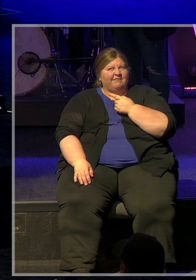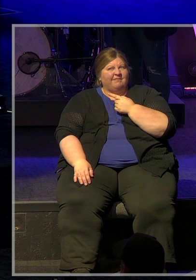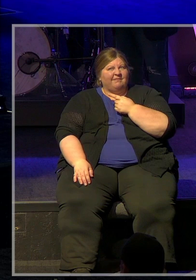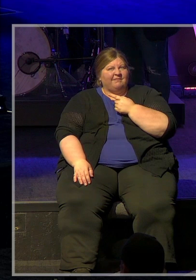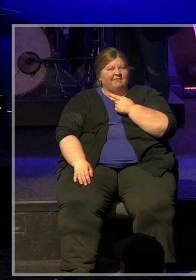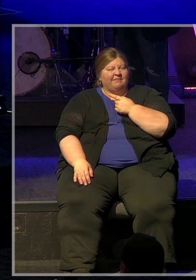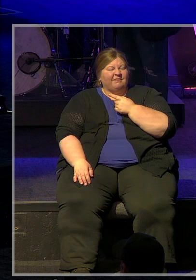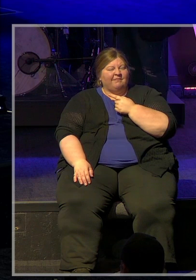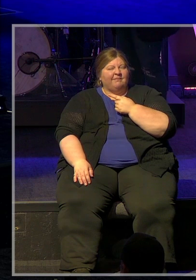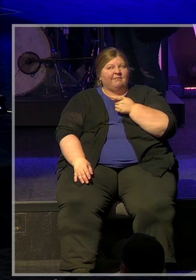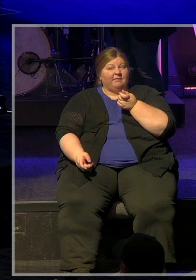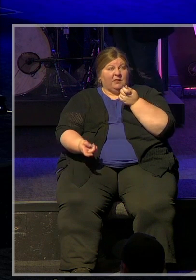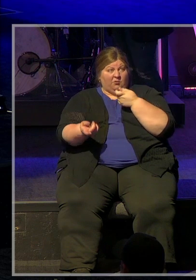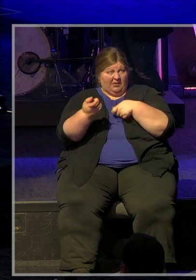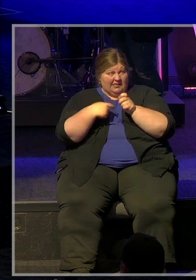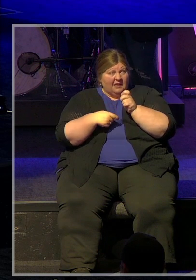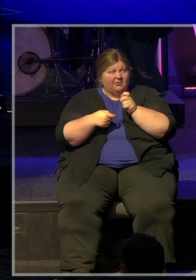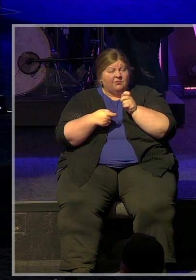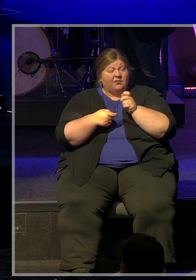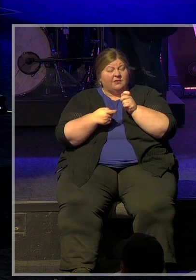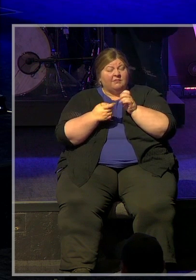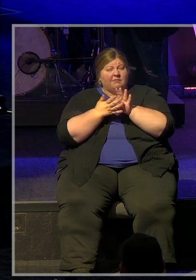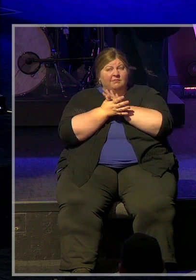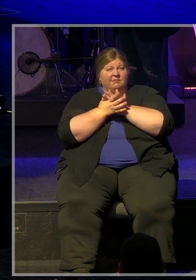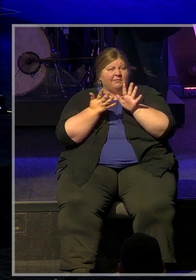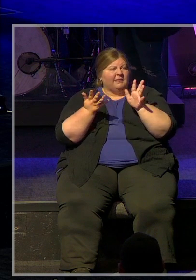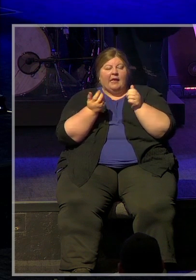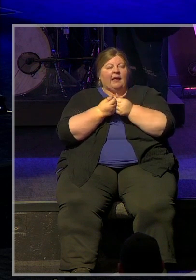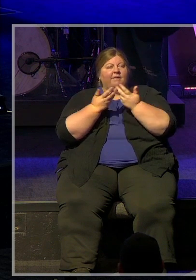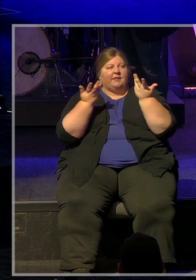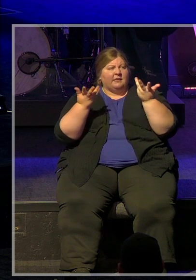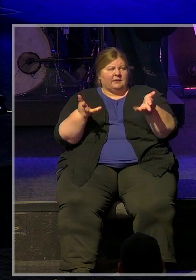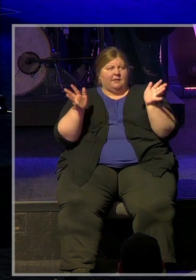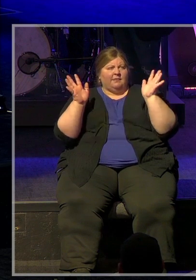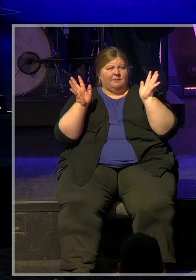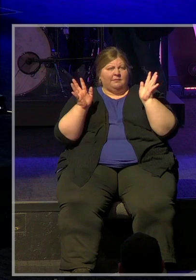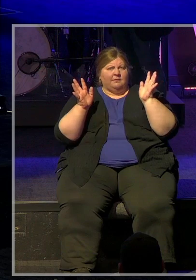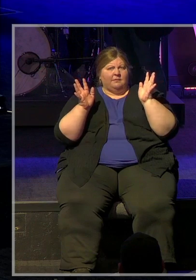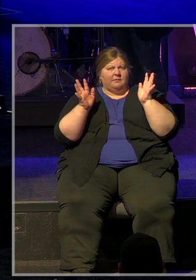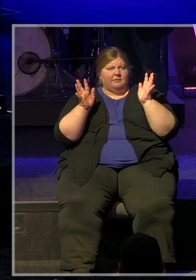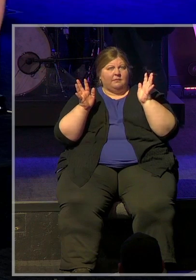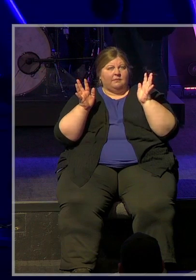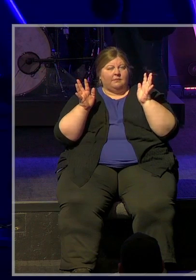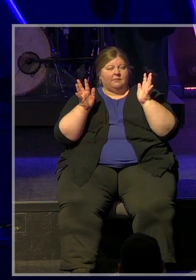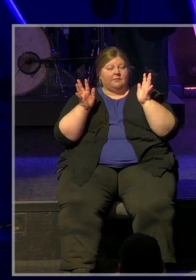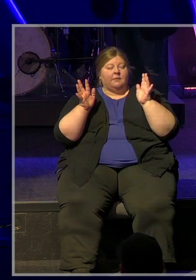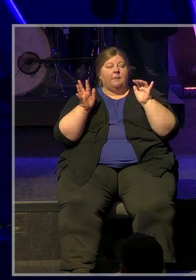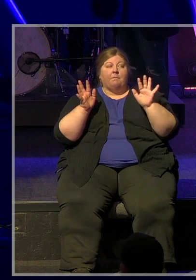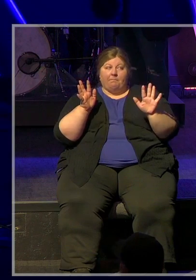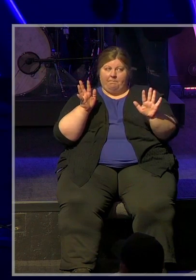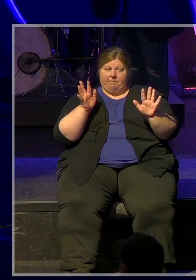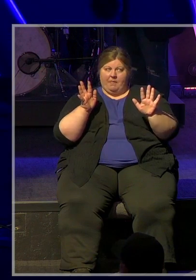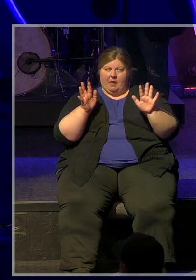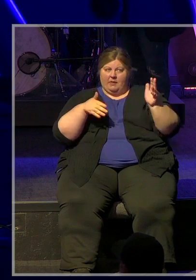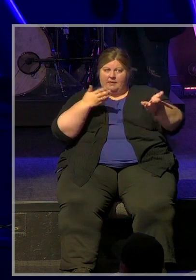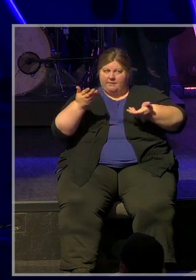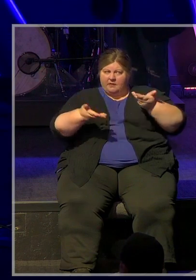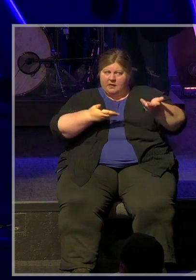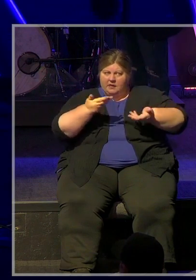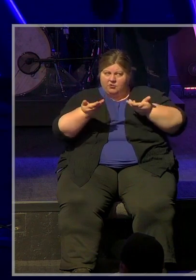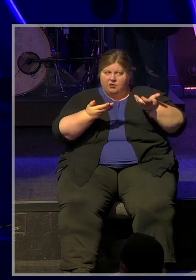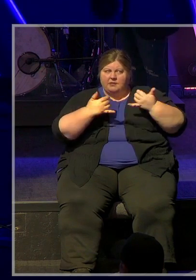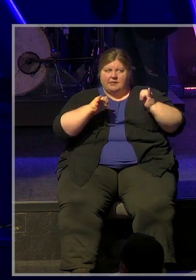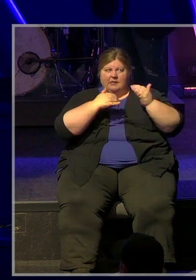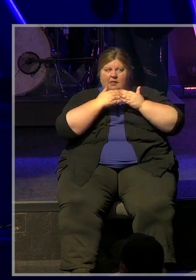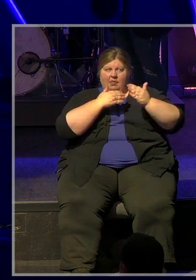That the transaction, the day, all of it, it's done. But the invitation exists today.